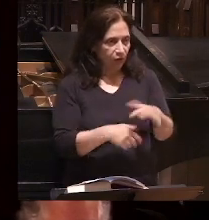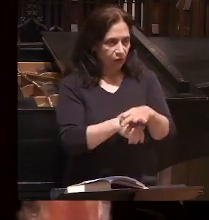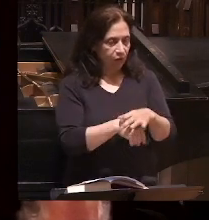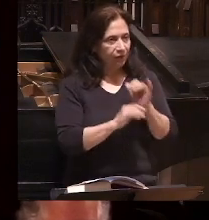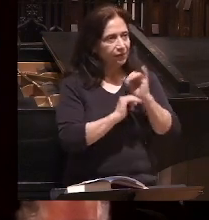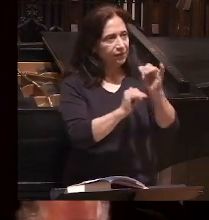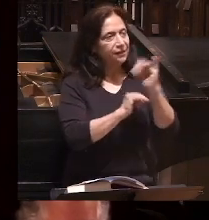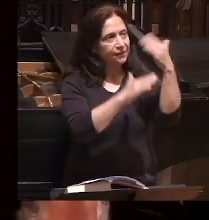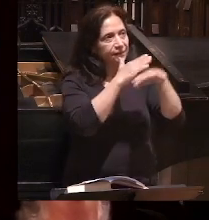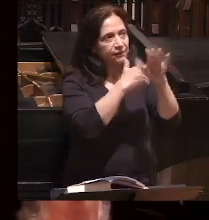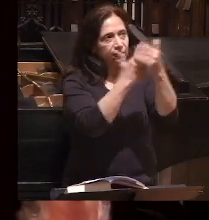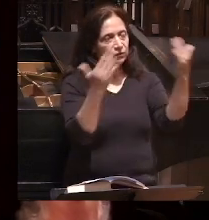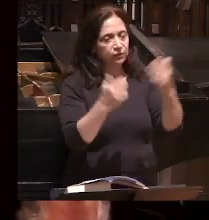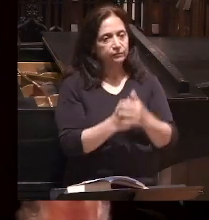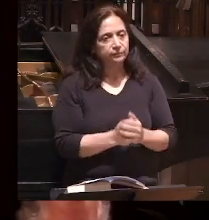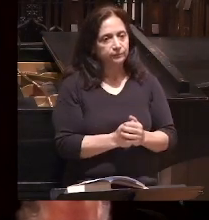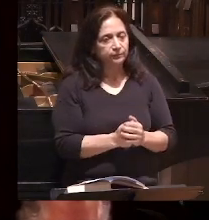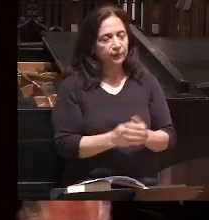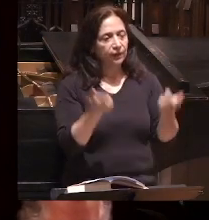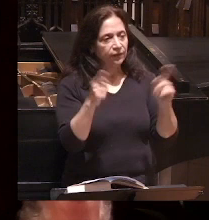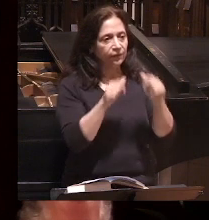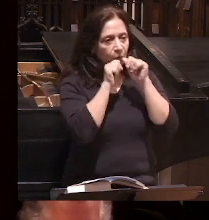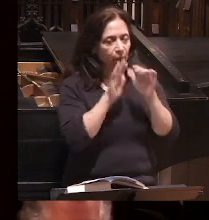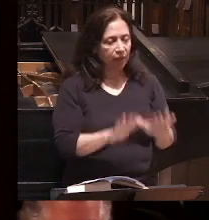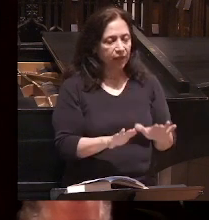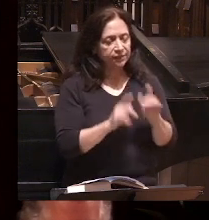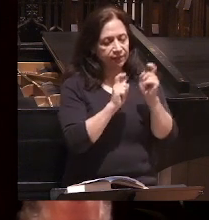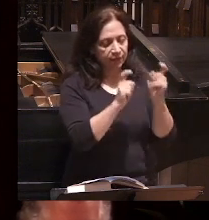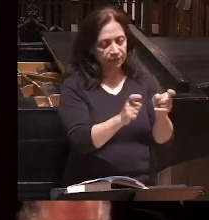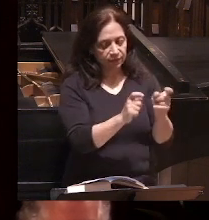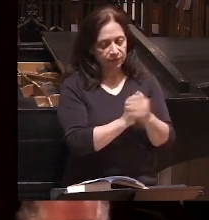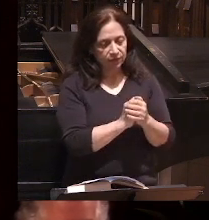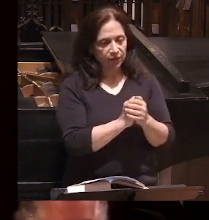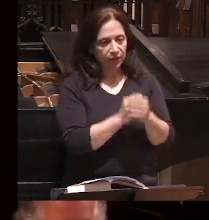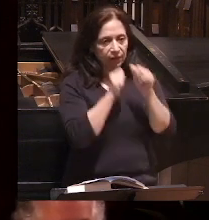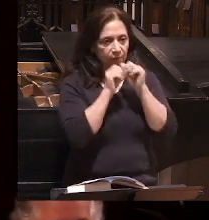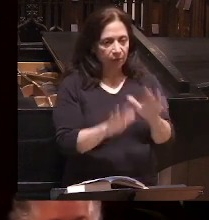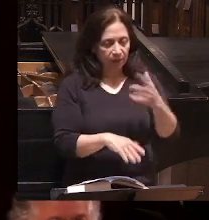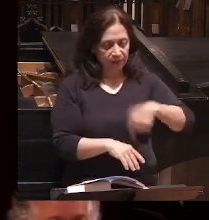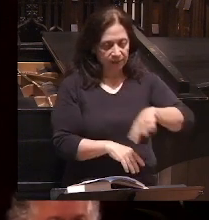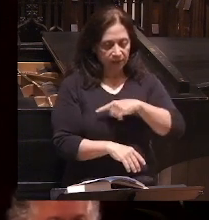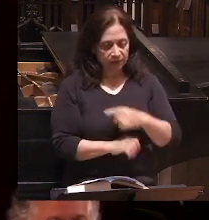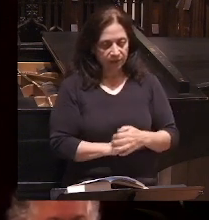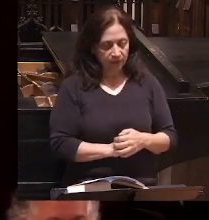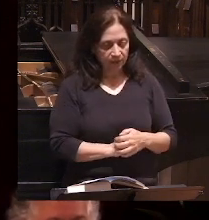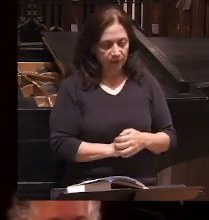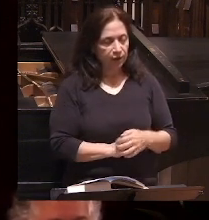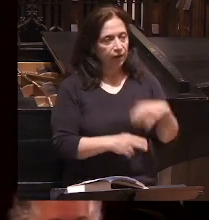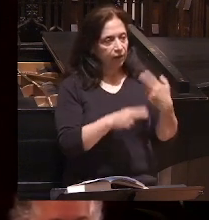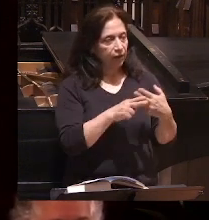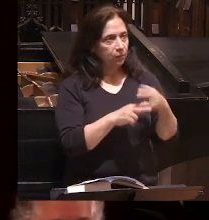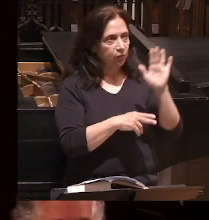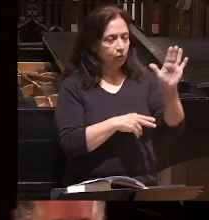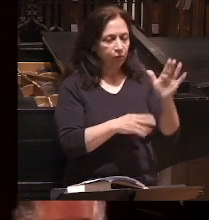in heaven. So bless our gifts and bless us. In your name we